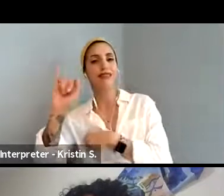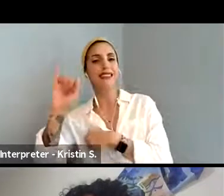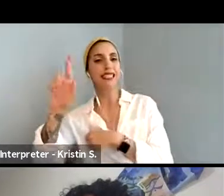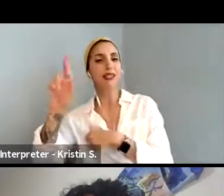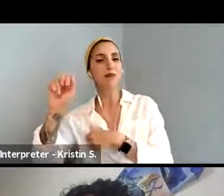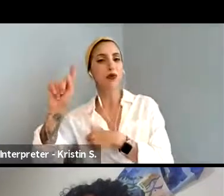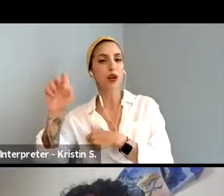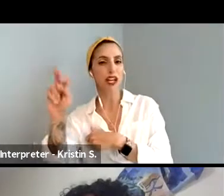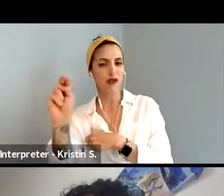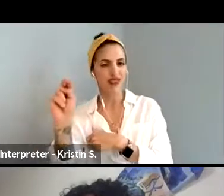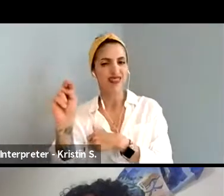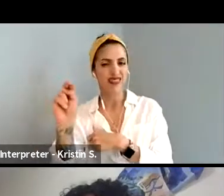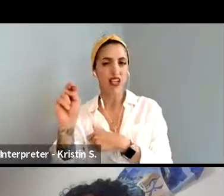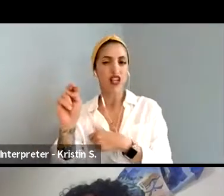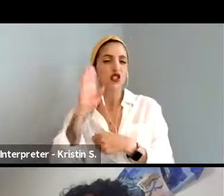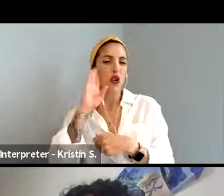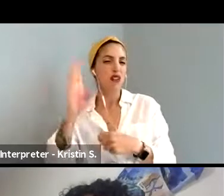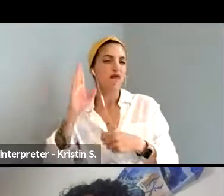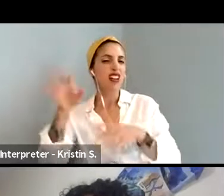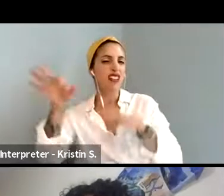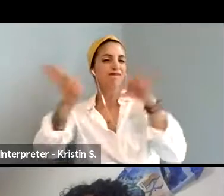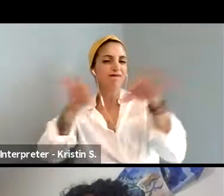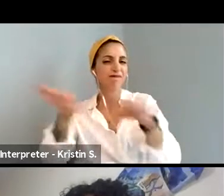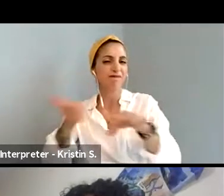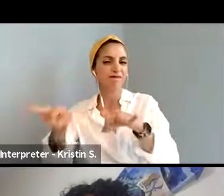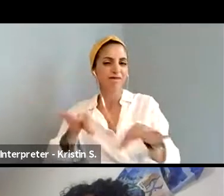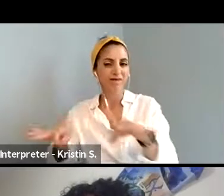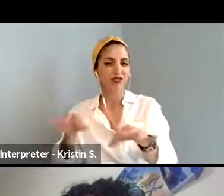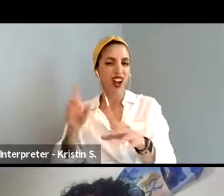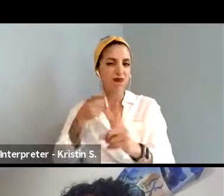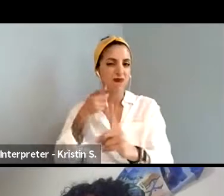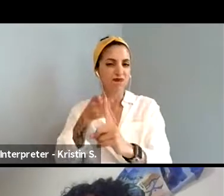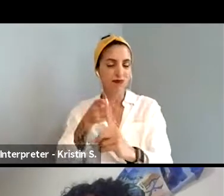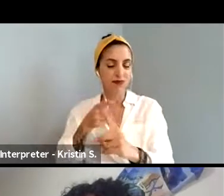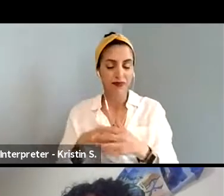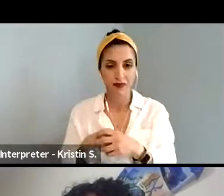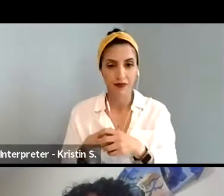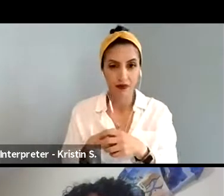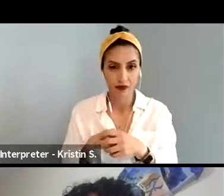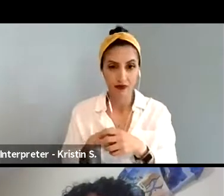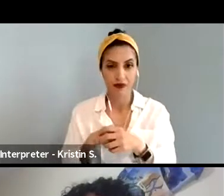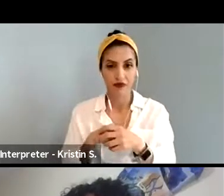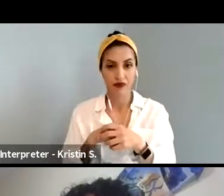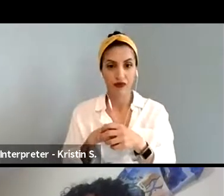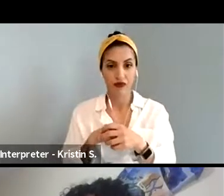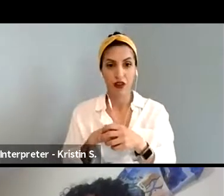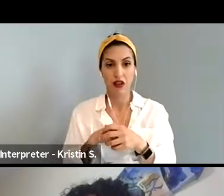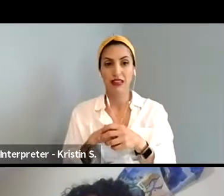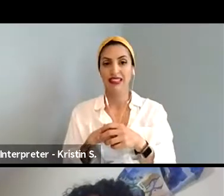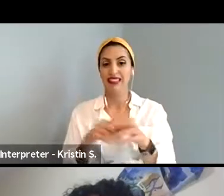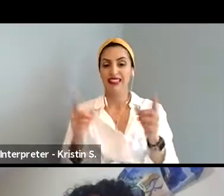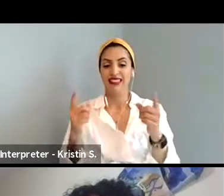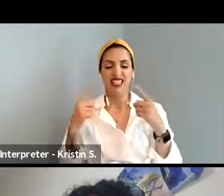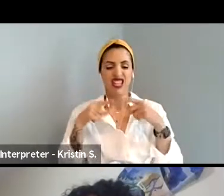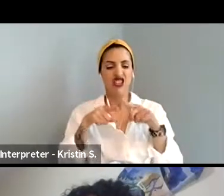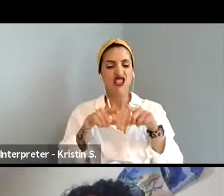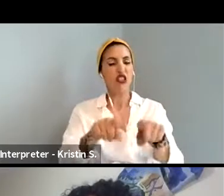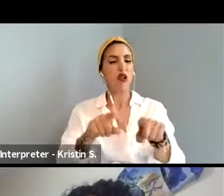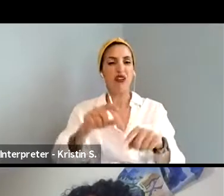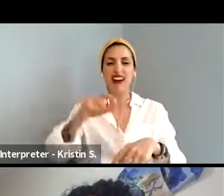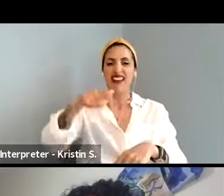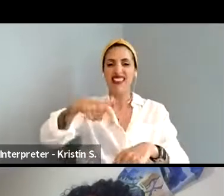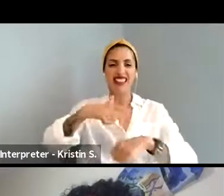our conversation or where we should be centering or where we will be centering today, which is in a period of lockdowns and complete cancellation of